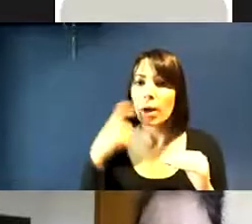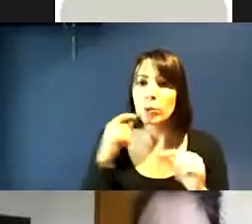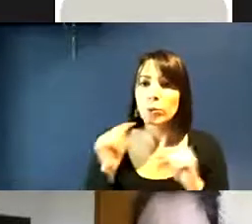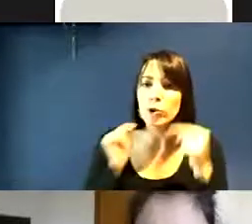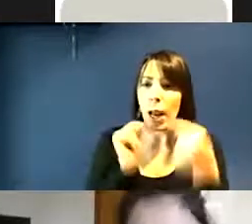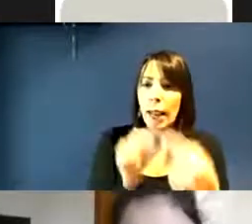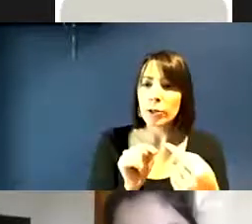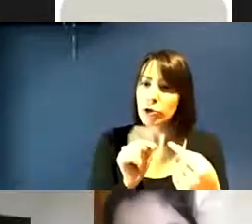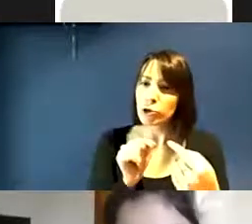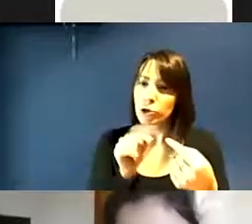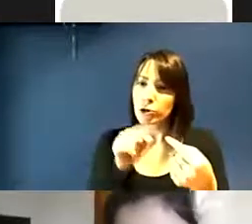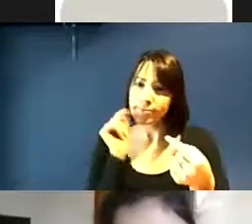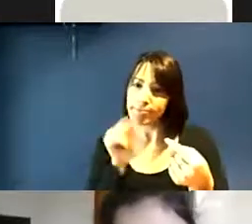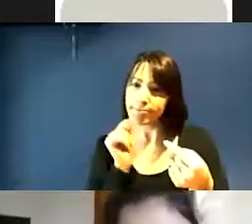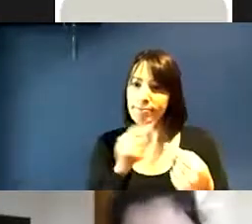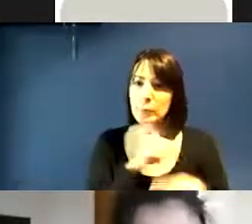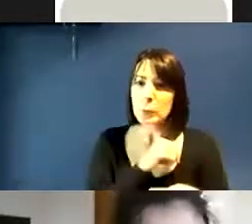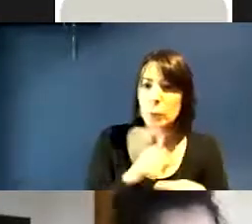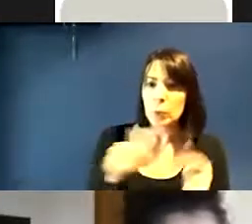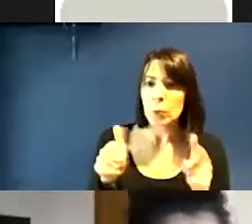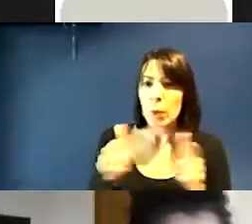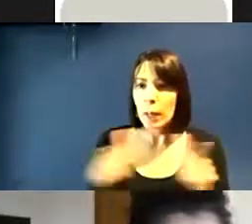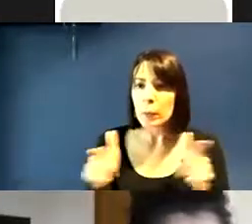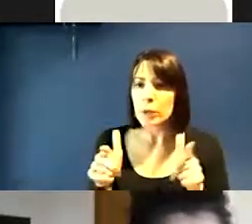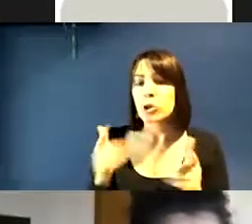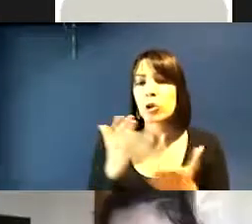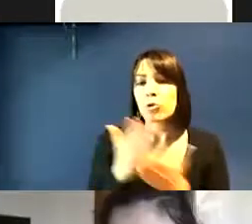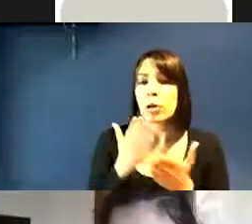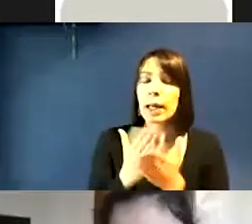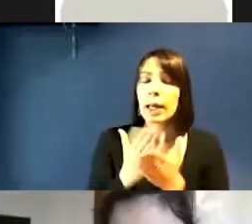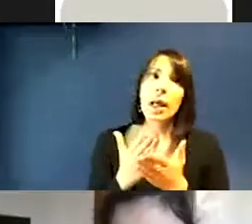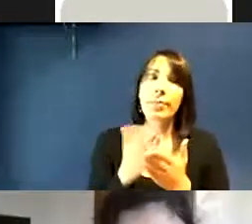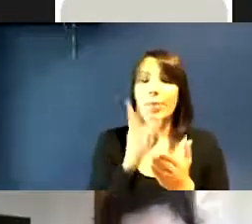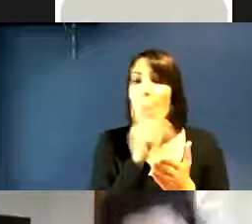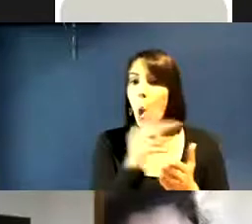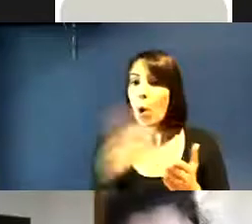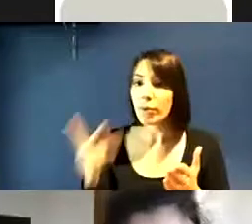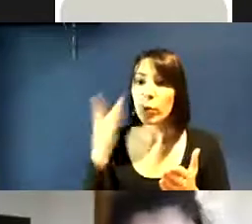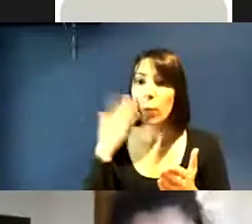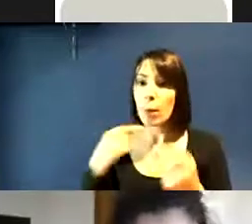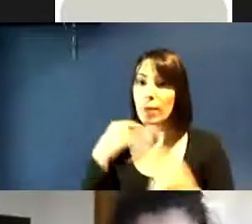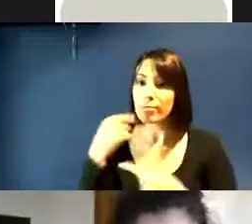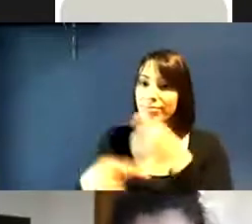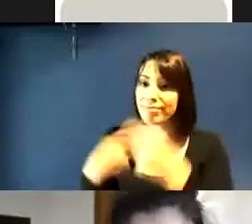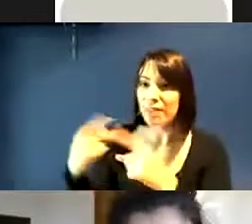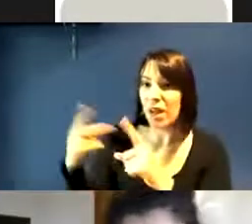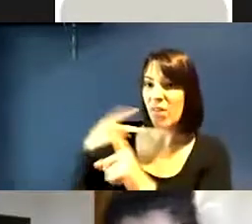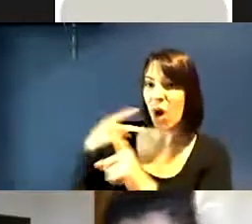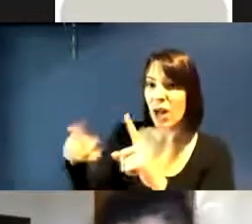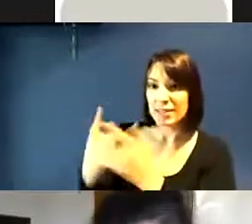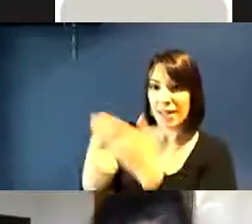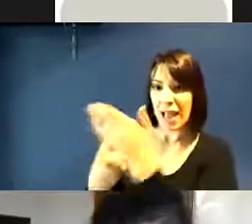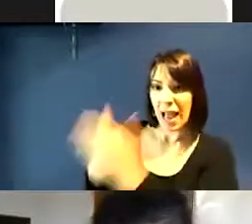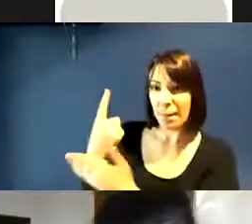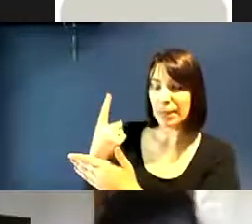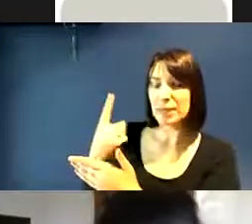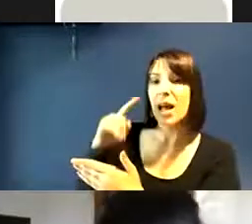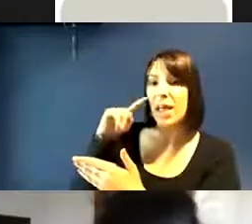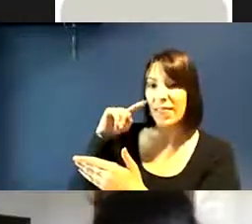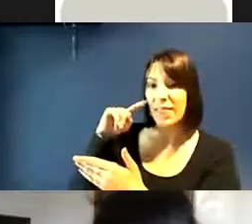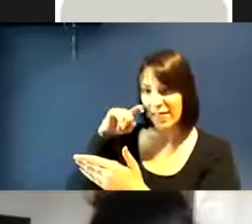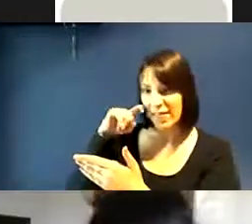is the way that people often shift blame away from the perpetrators of violence by focusing on factors like